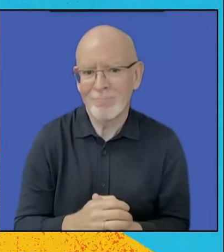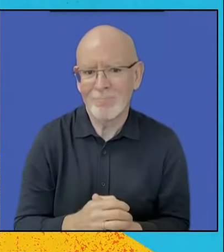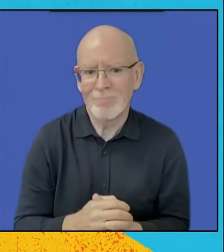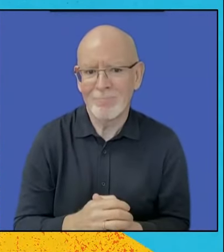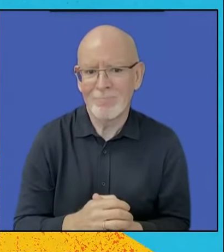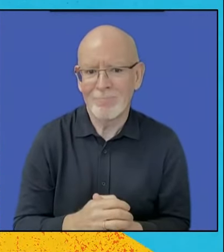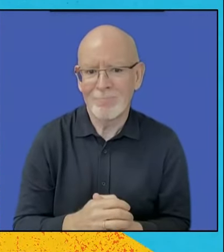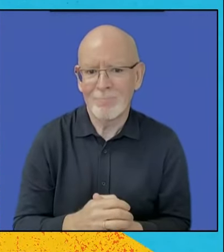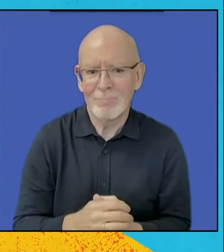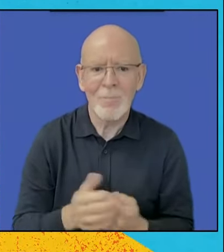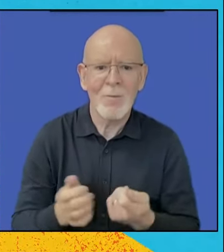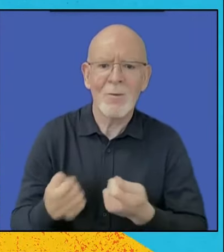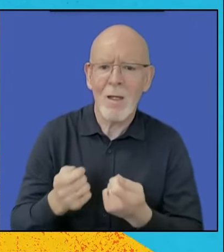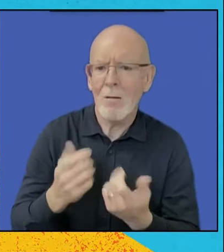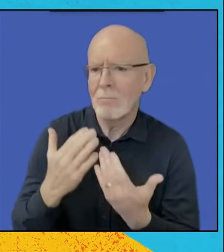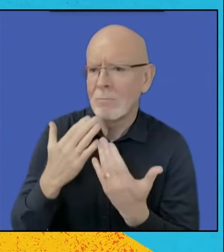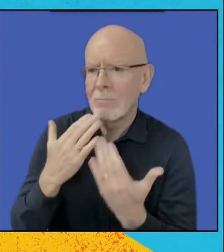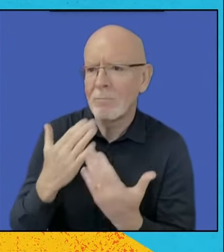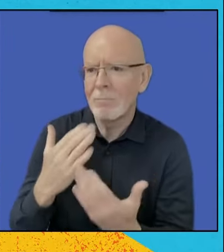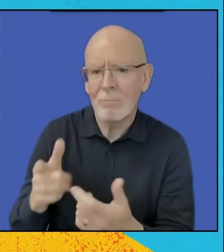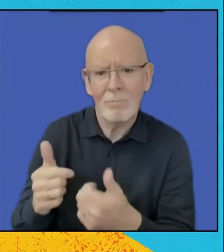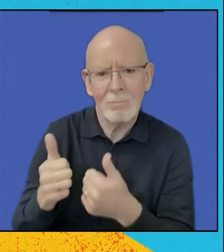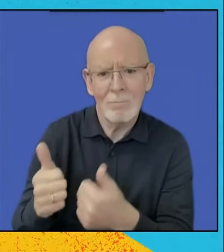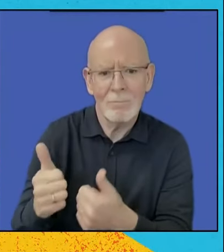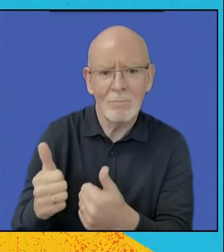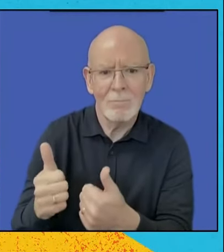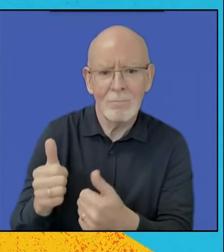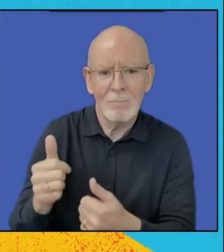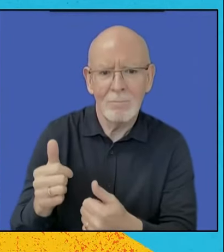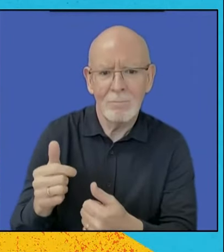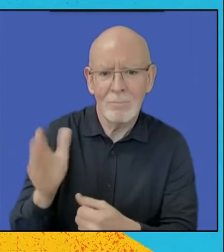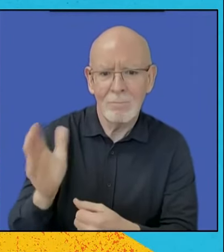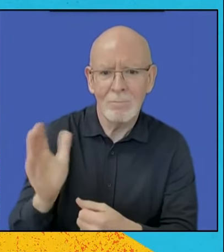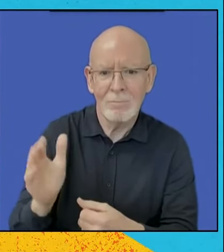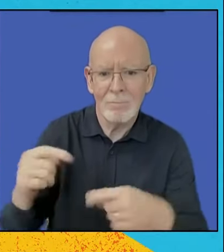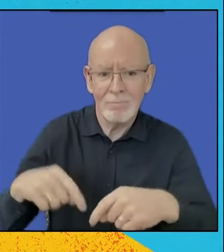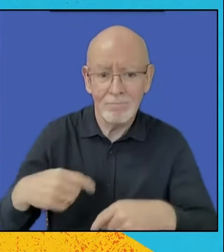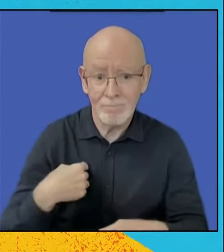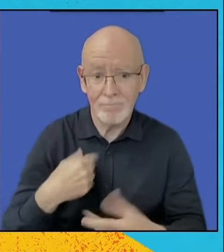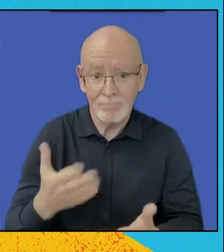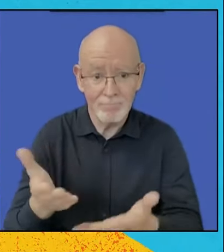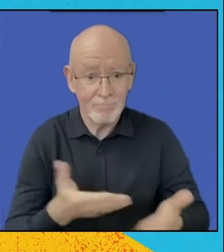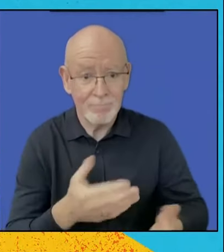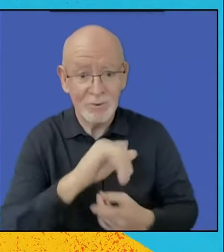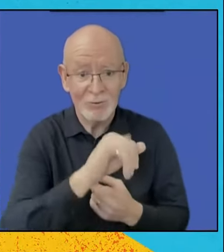the United Nations Secretary General Youth Advisory Group on Climate Change, to address the forum.